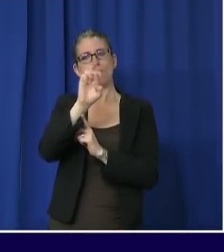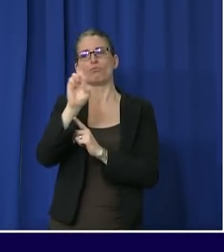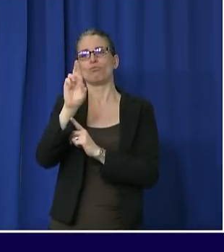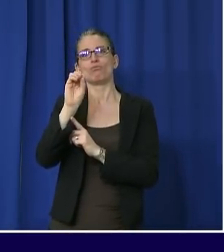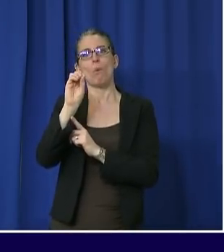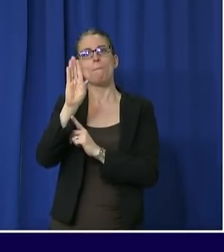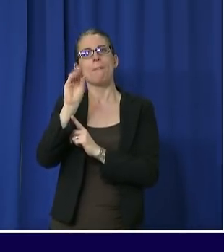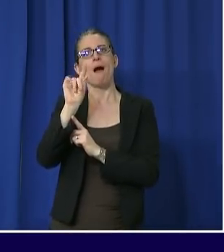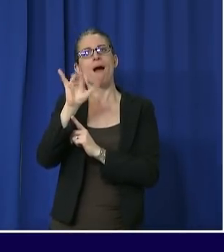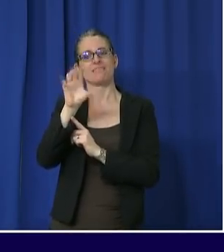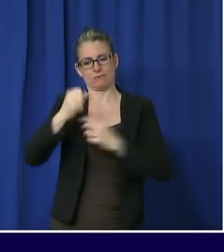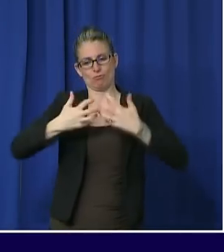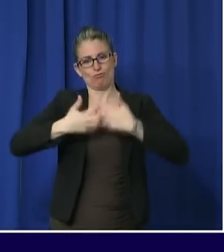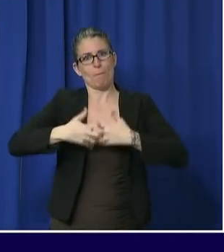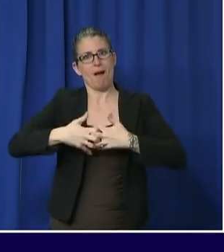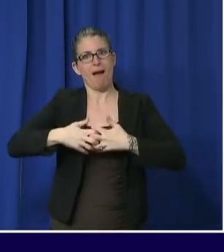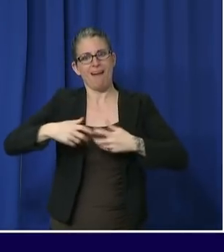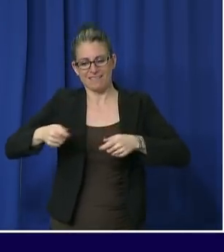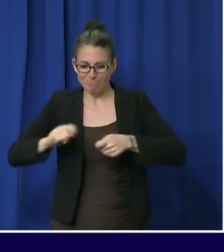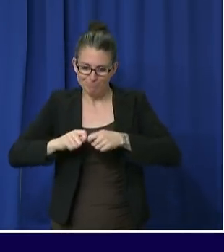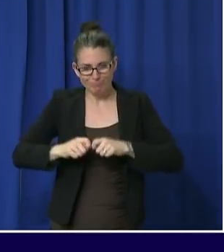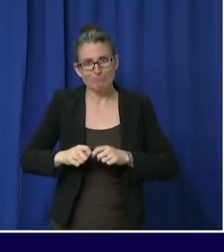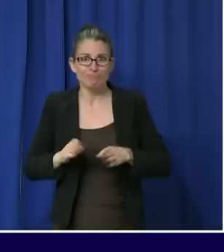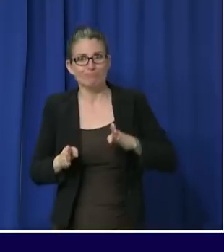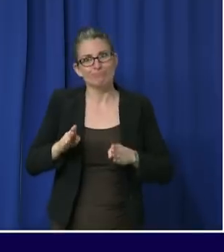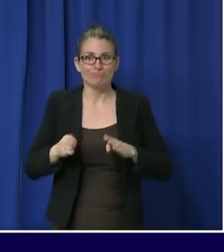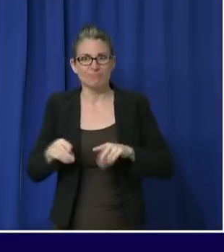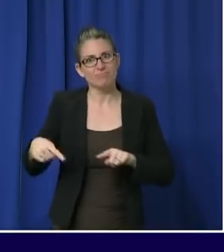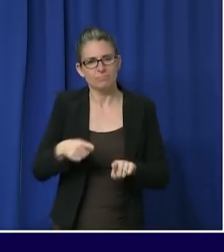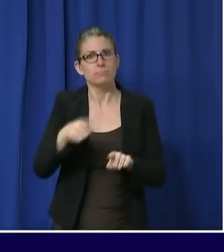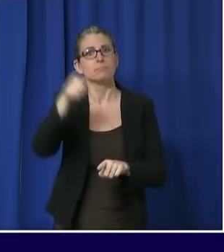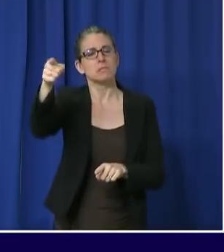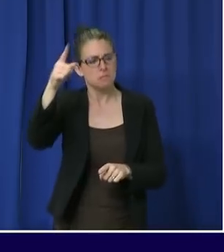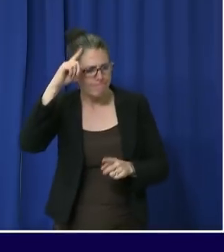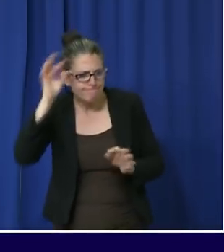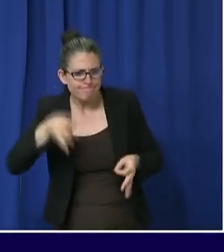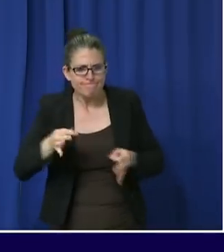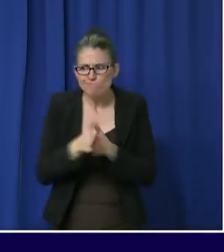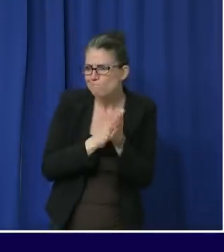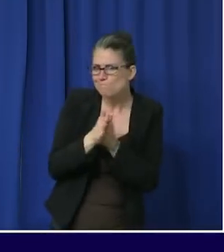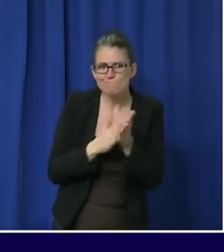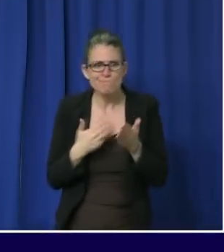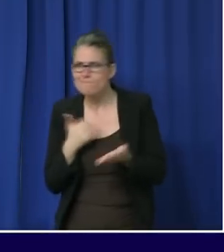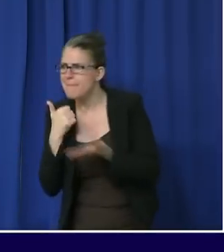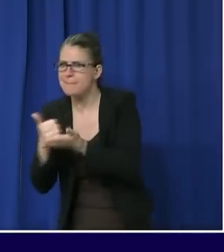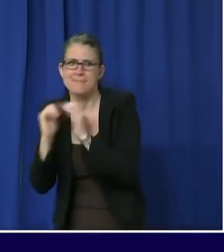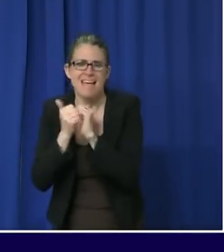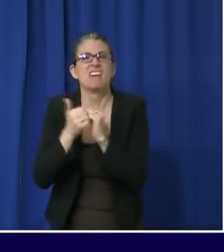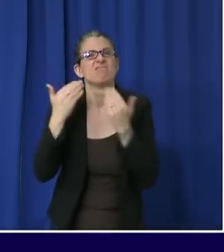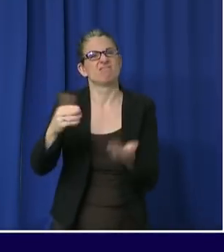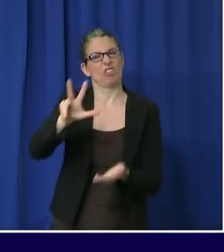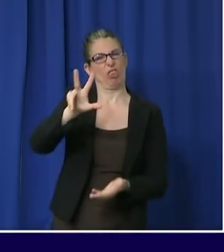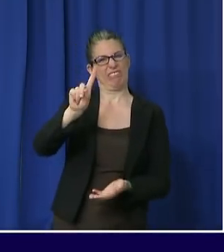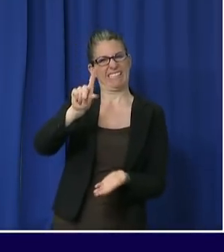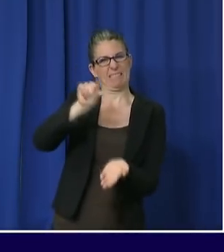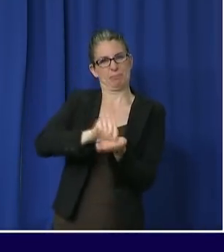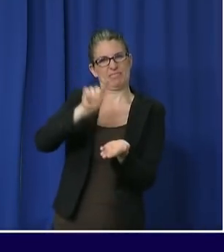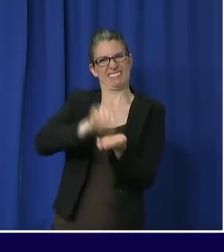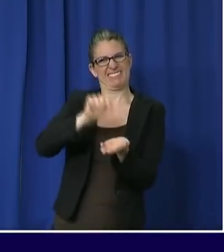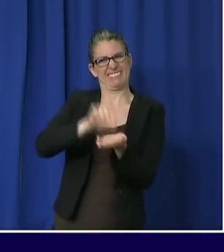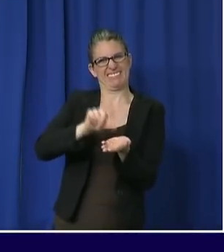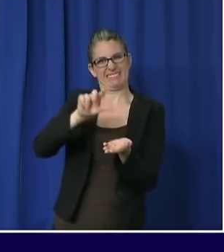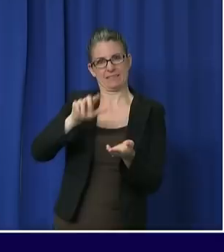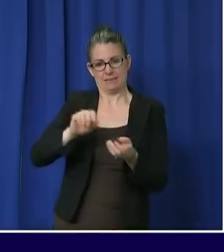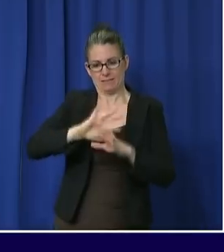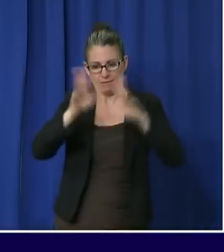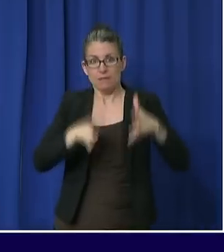themselves to start 3D printing PPE across the state, specifically face shields. I've got